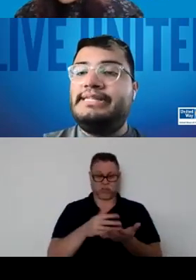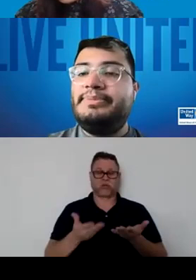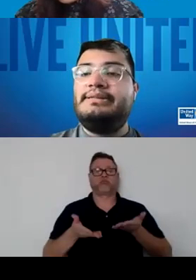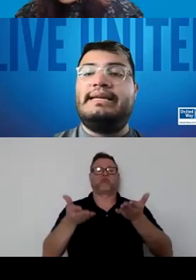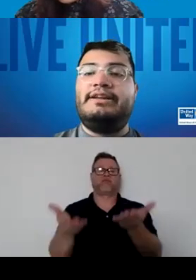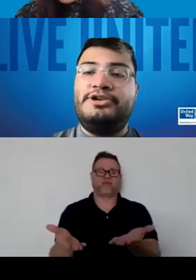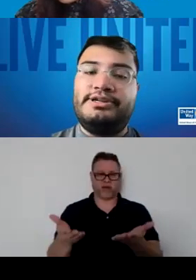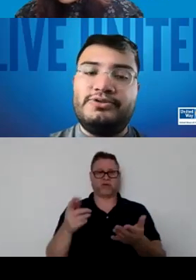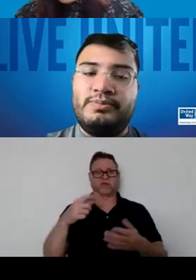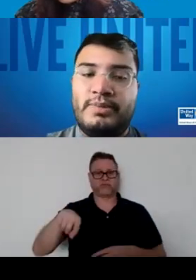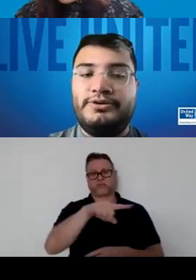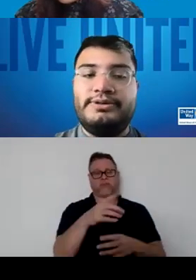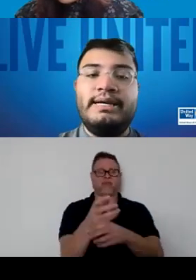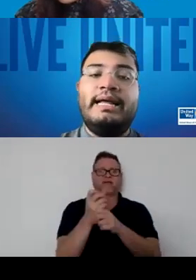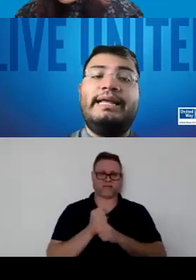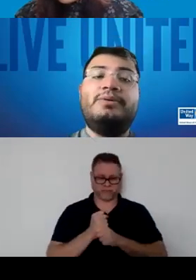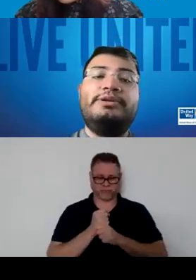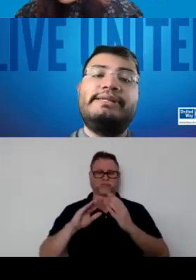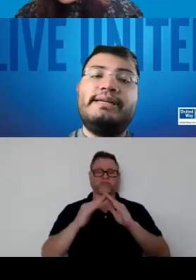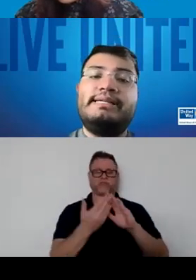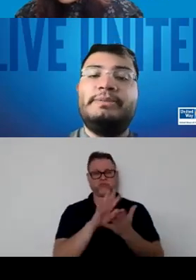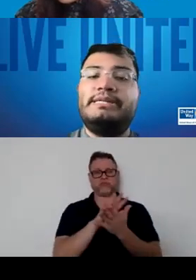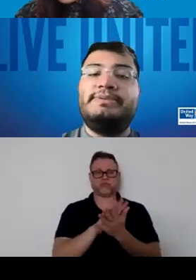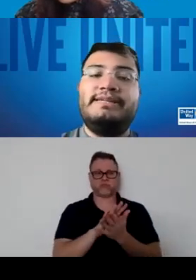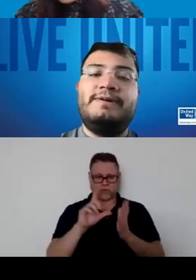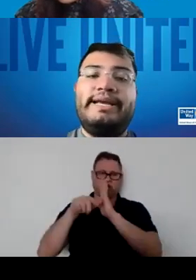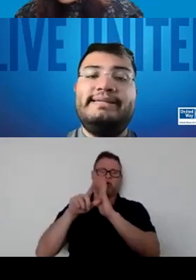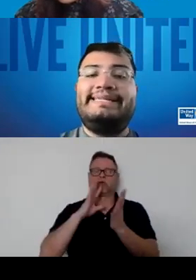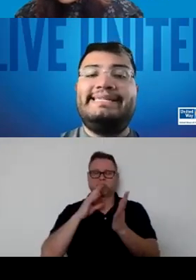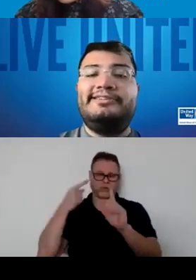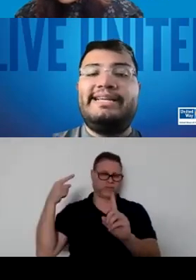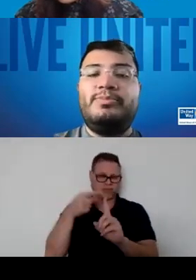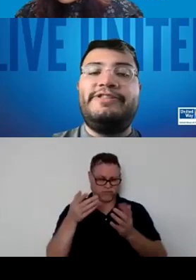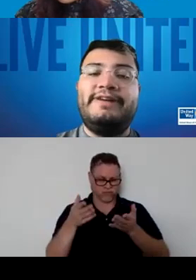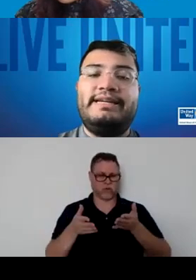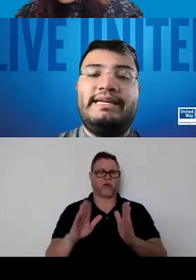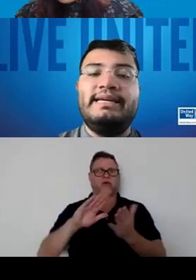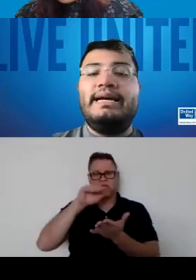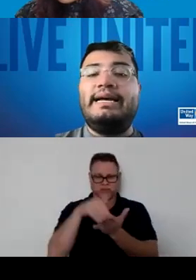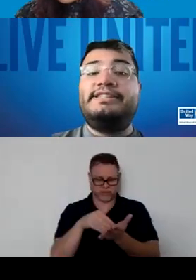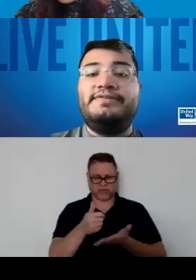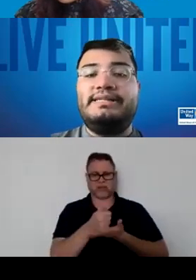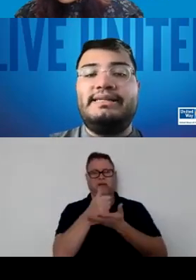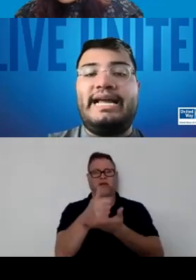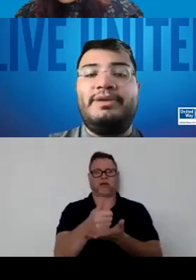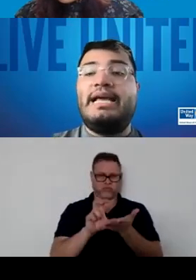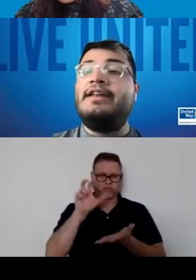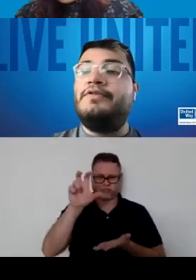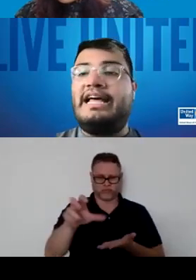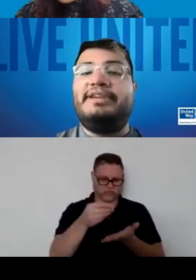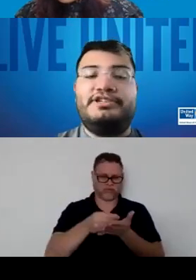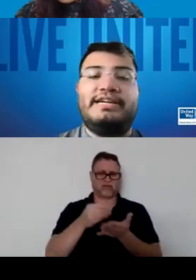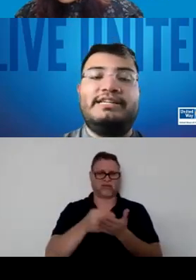potential recipients and community school models. Later, we'll discuss some of the specific ways that these centers help with funding and services alignment